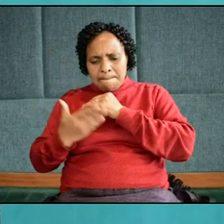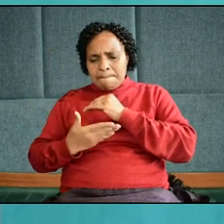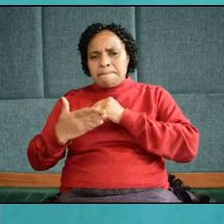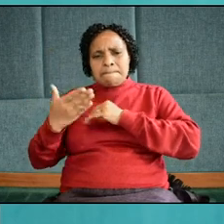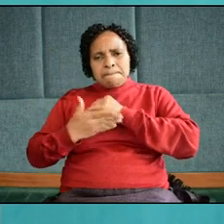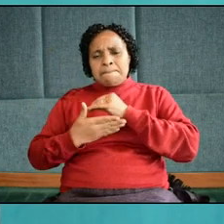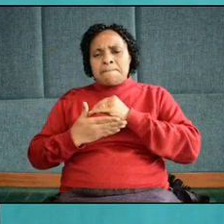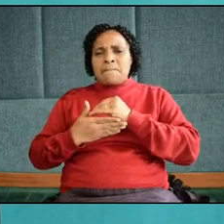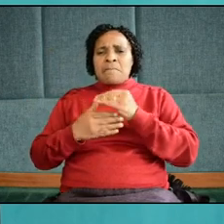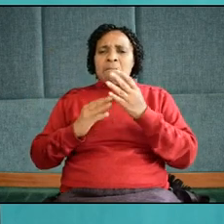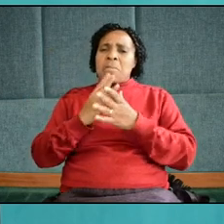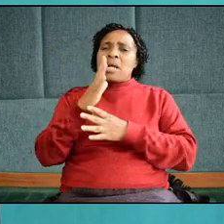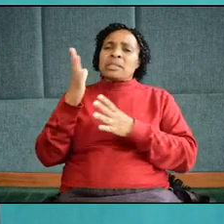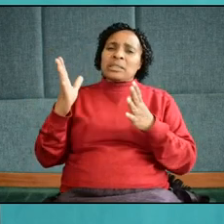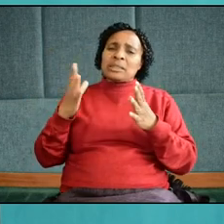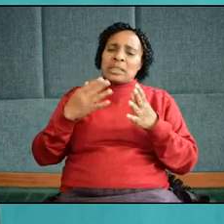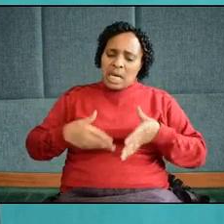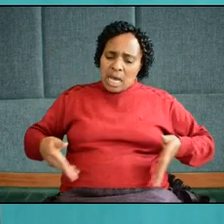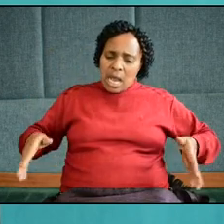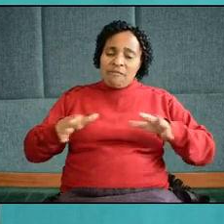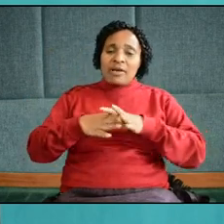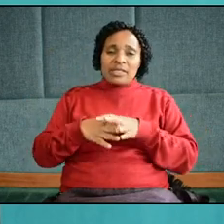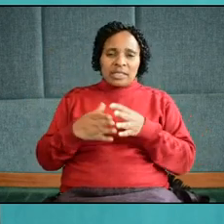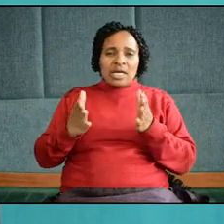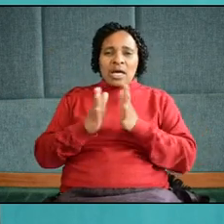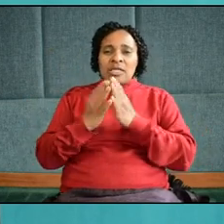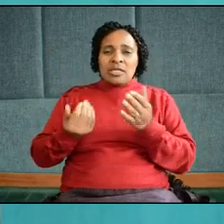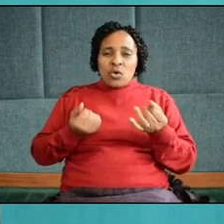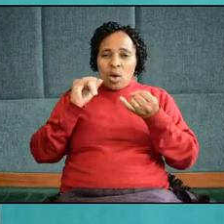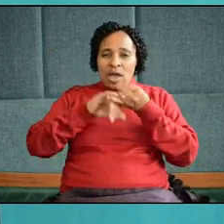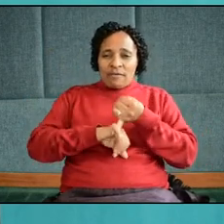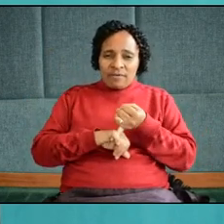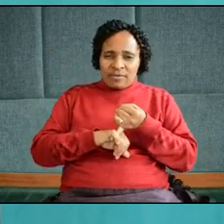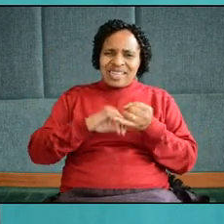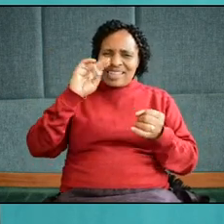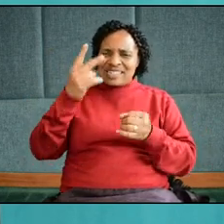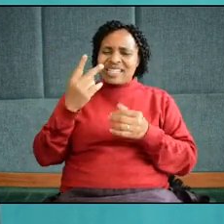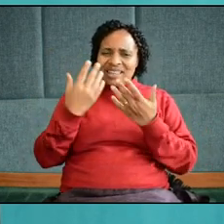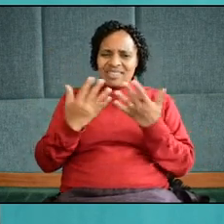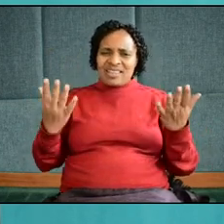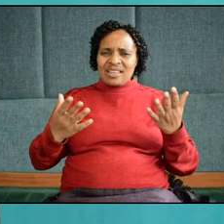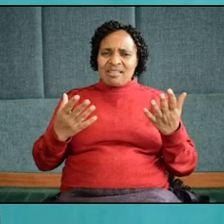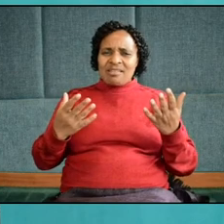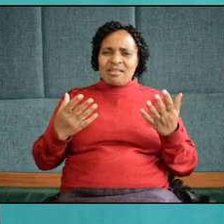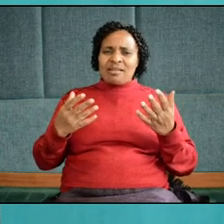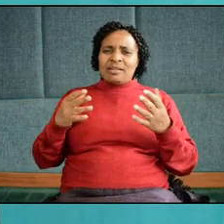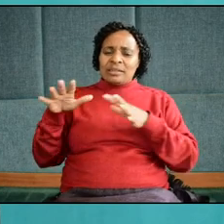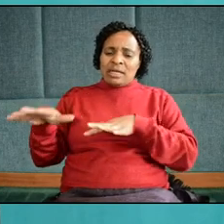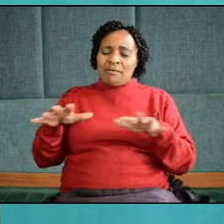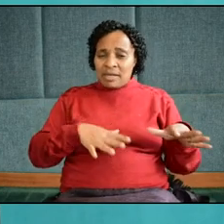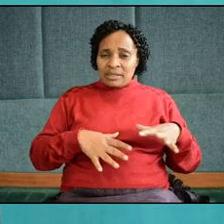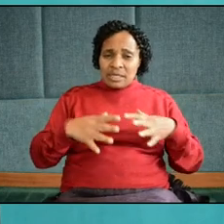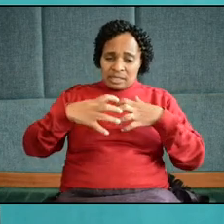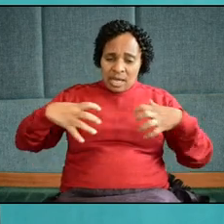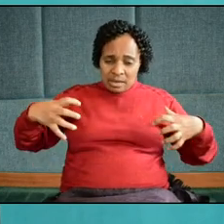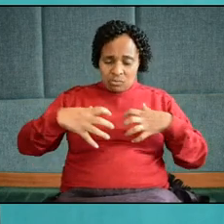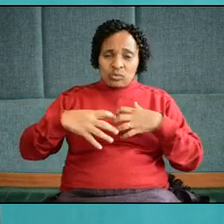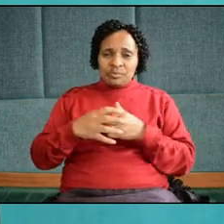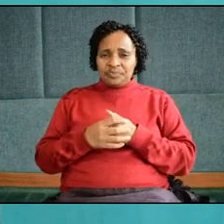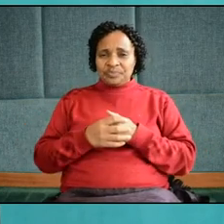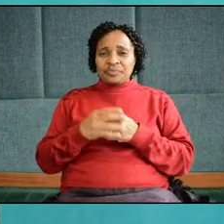made the coverings for himself and his wife. Now, the second thing that suffered was the animal. Remember,